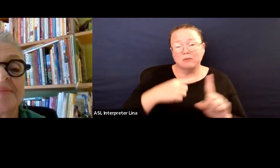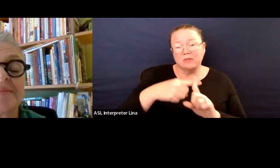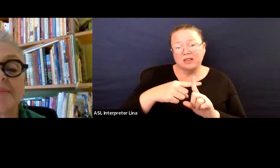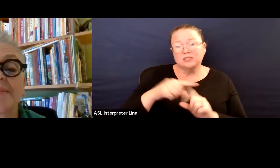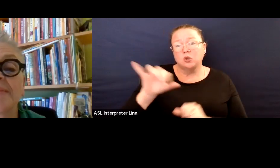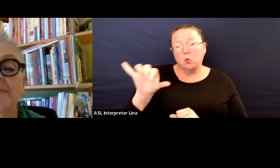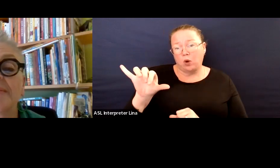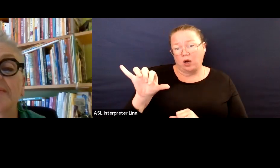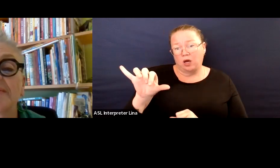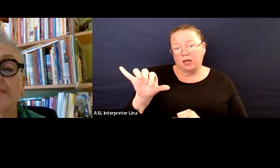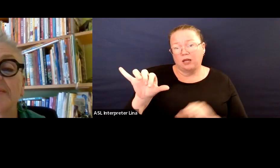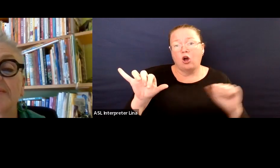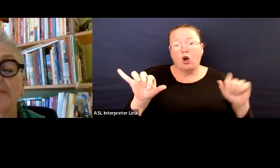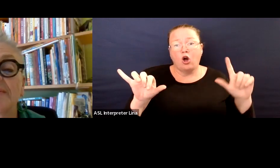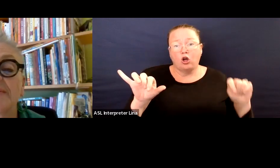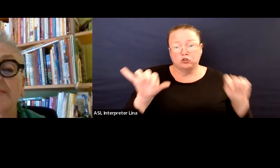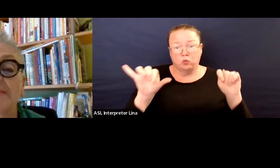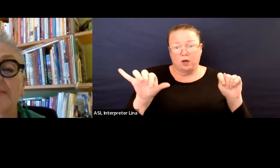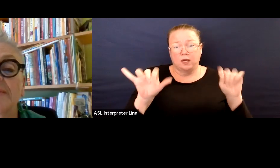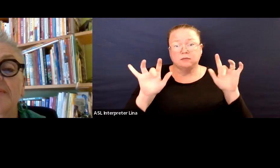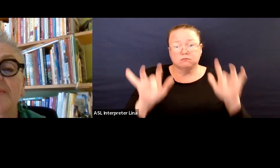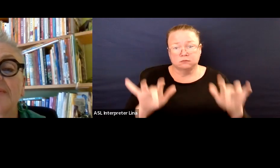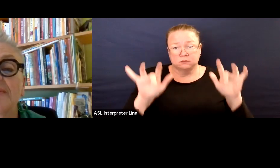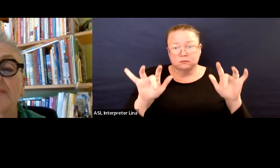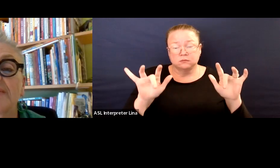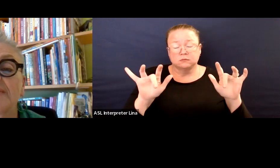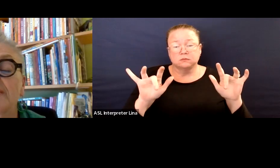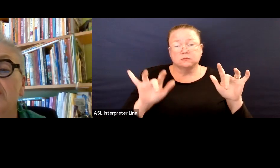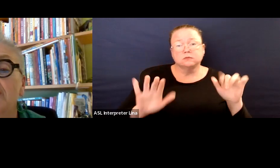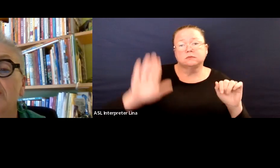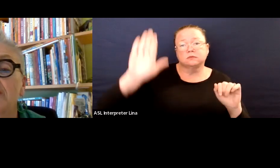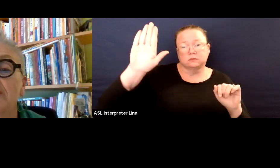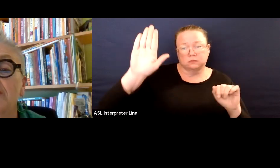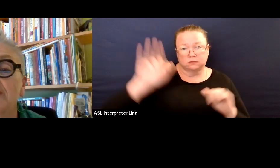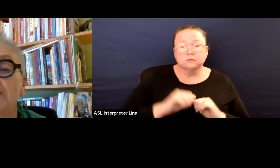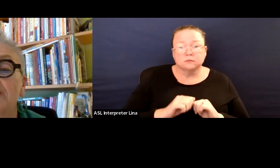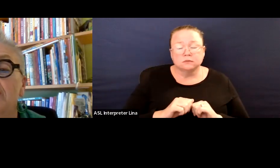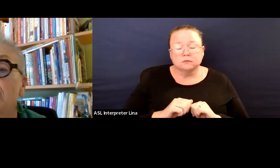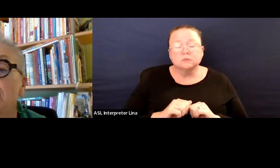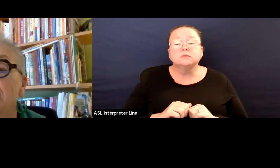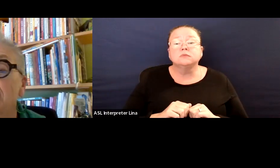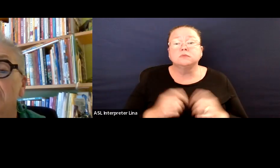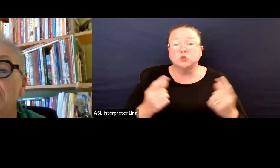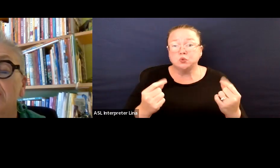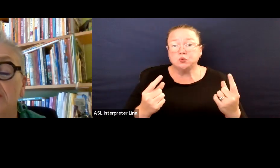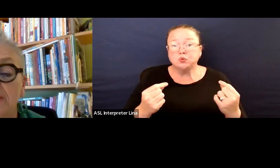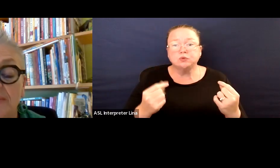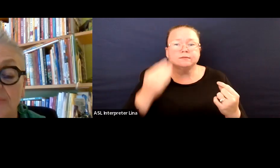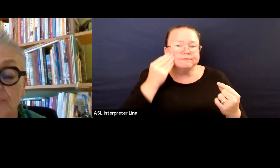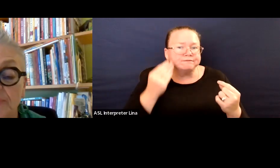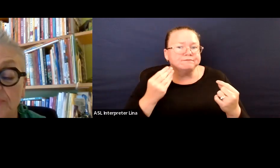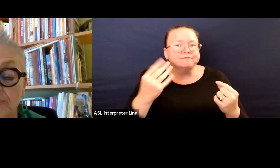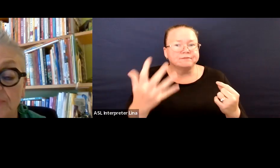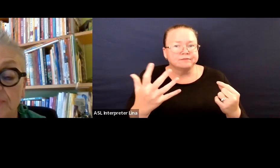Alt+Y as in year on your keypad to raise your hand. We will then let you know when